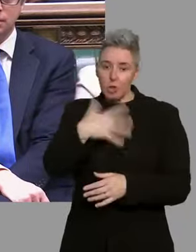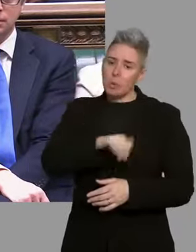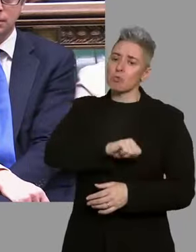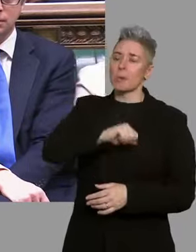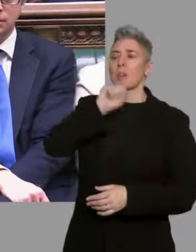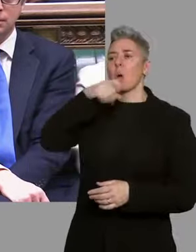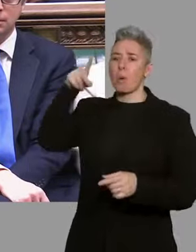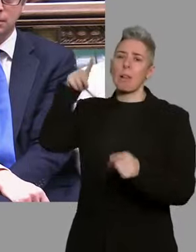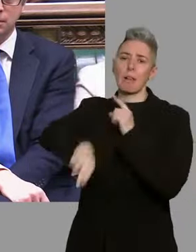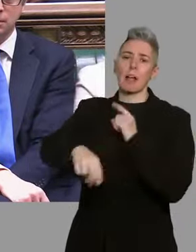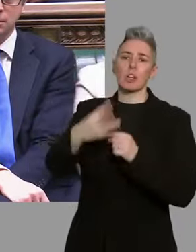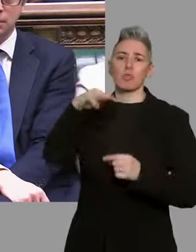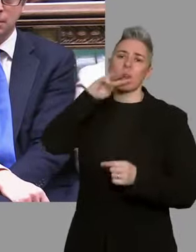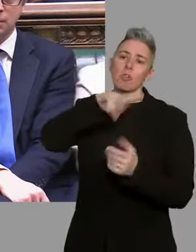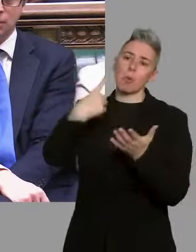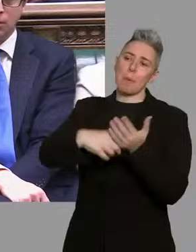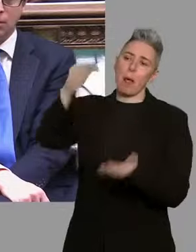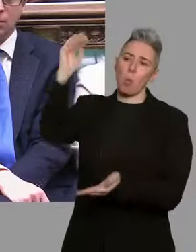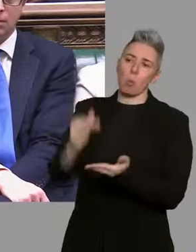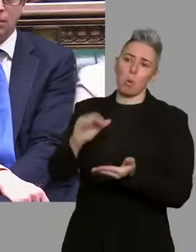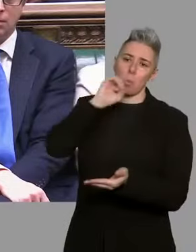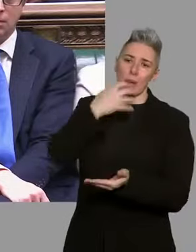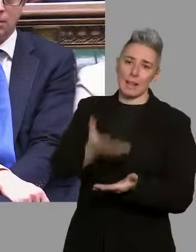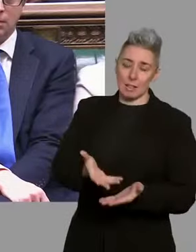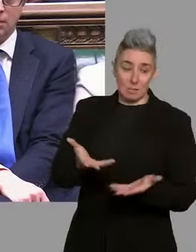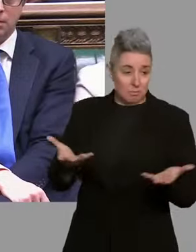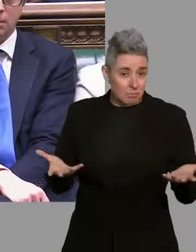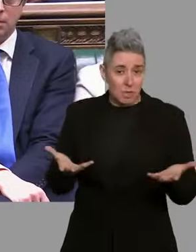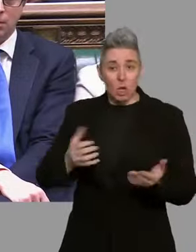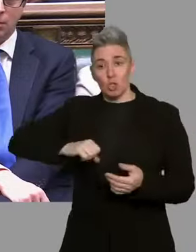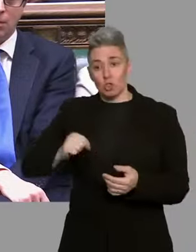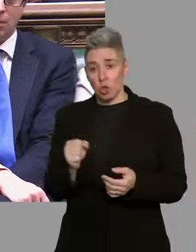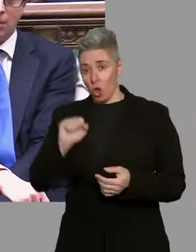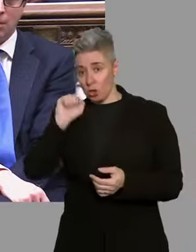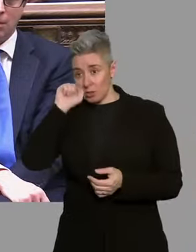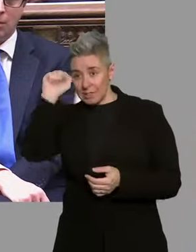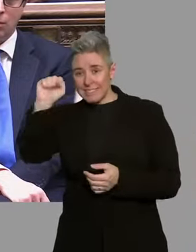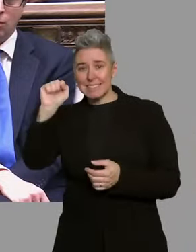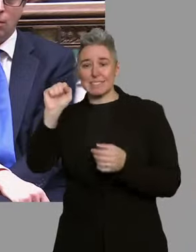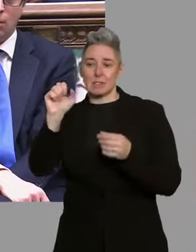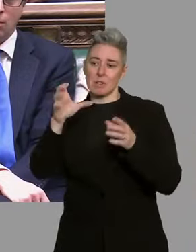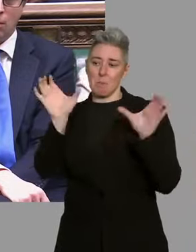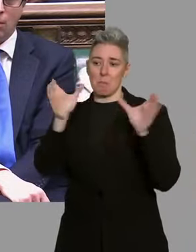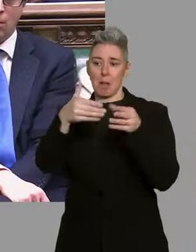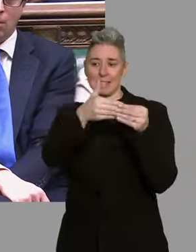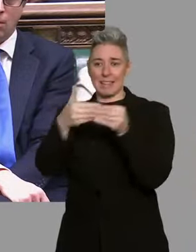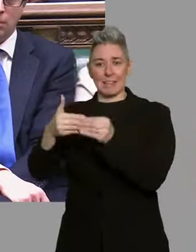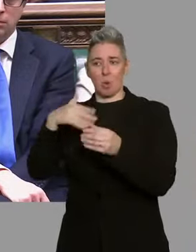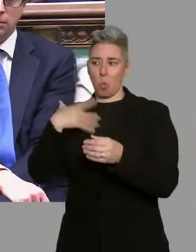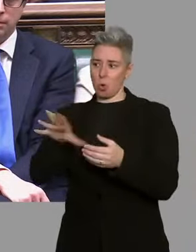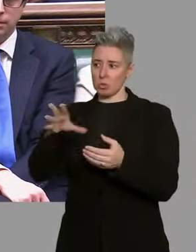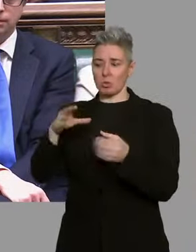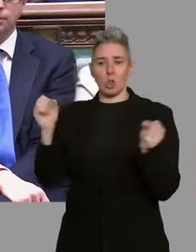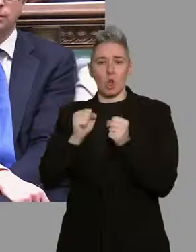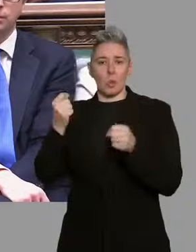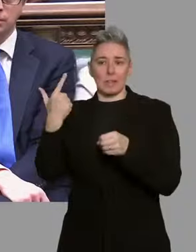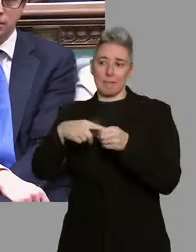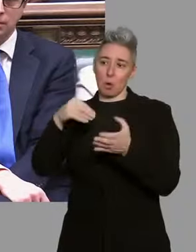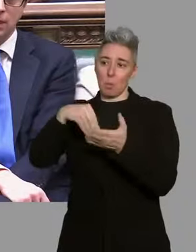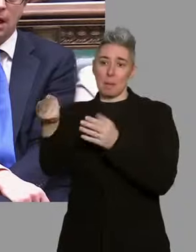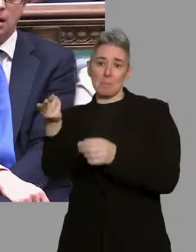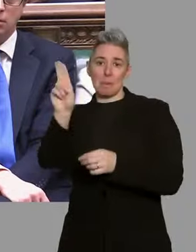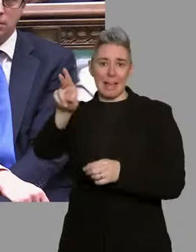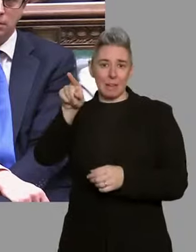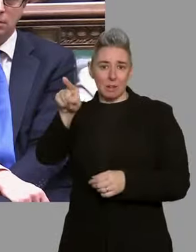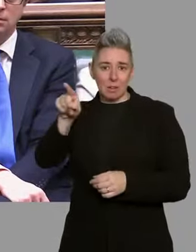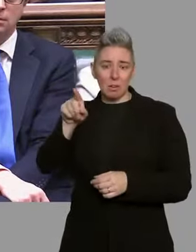Scotland, his party leader wants to restore the winter fuel payments. Across England, councils are scrabbling together funds for